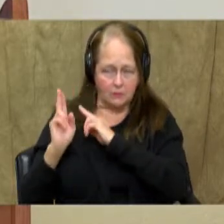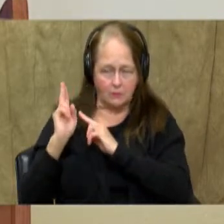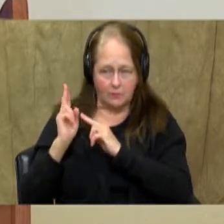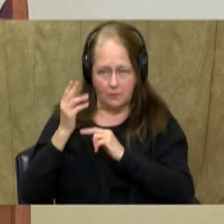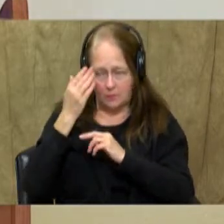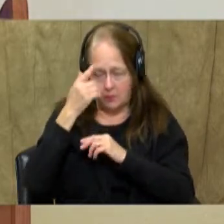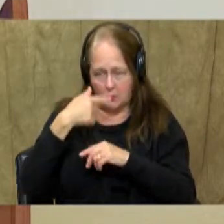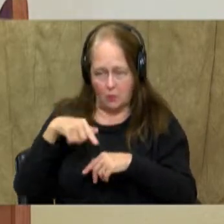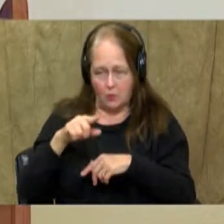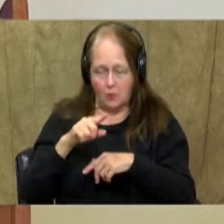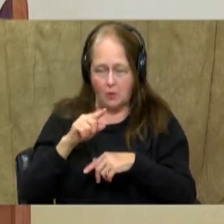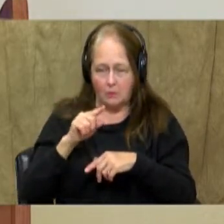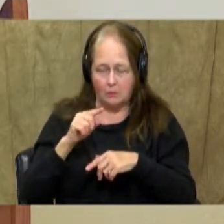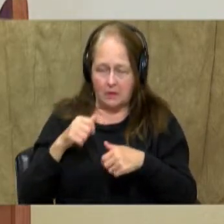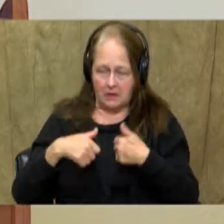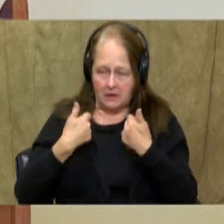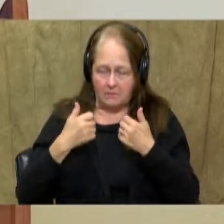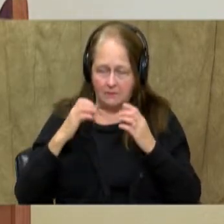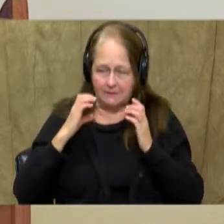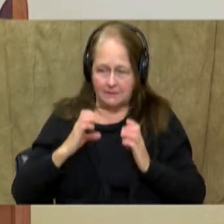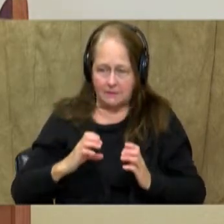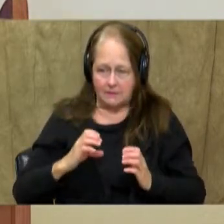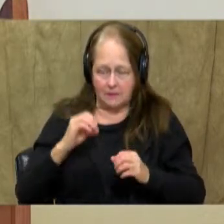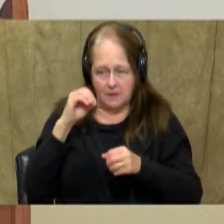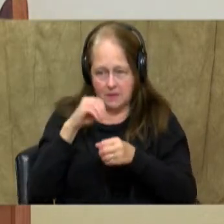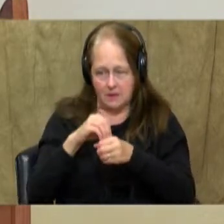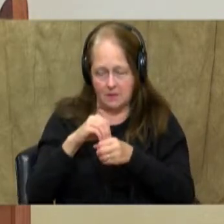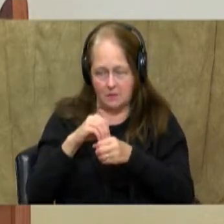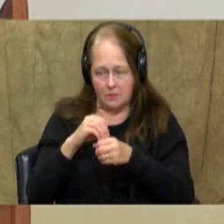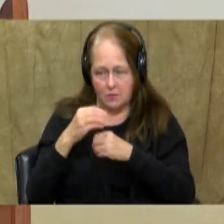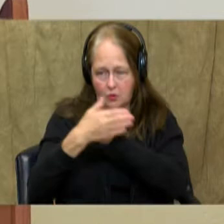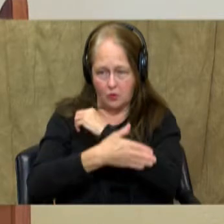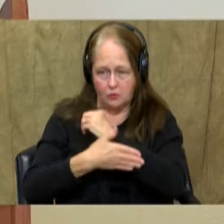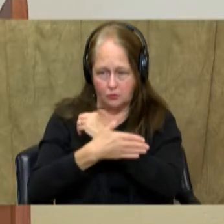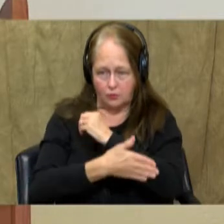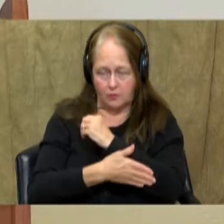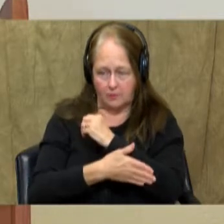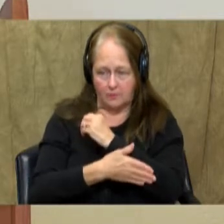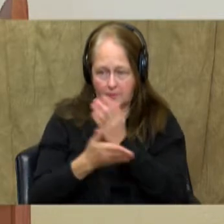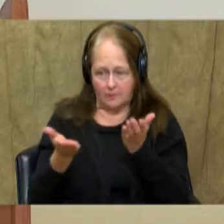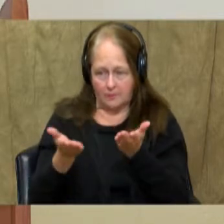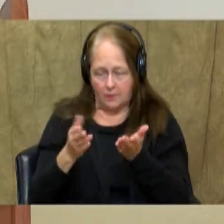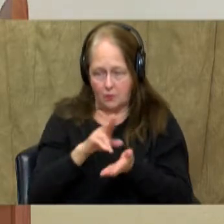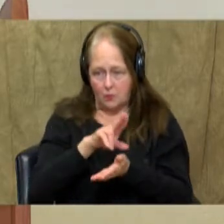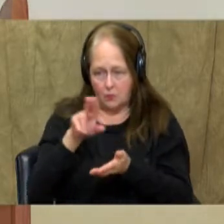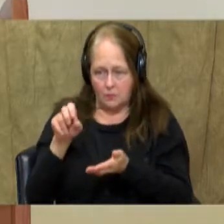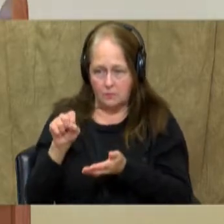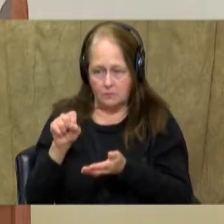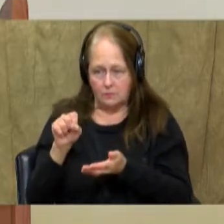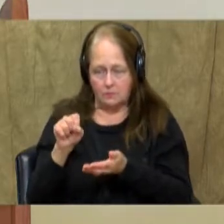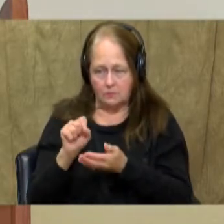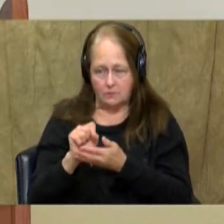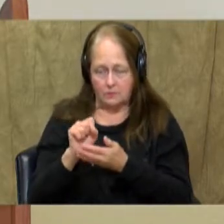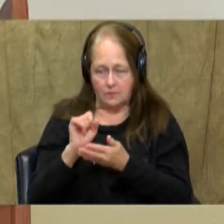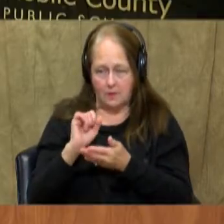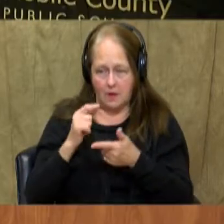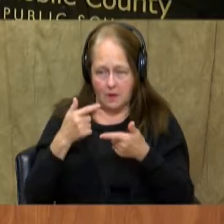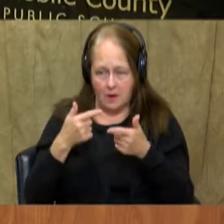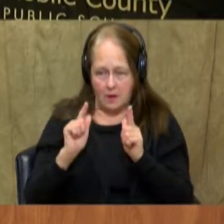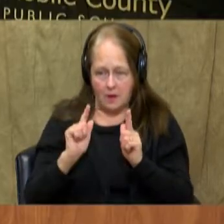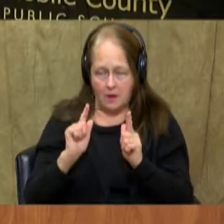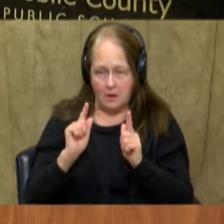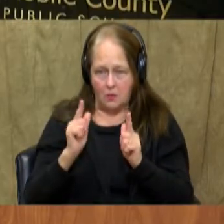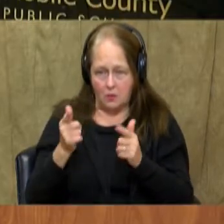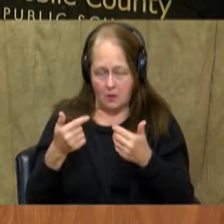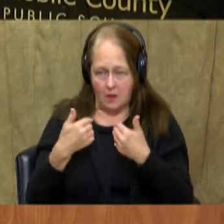all citizens, you should have a working knowledge about the history of our country. So let's go ahead and jump in. Now, if